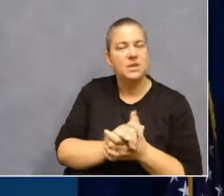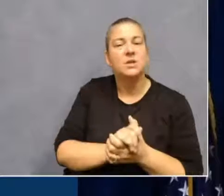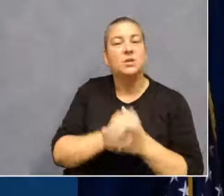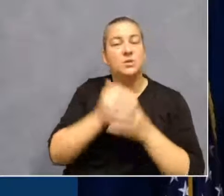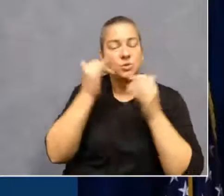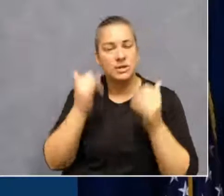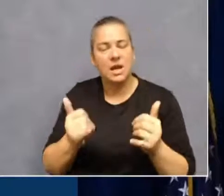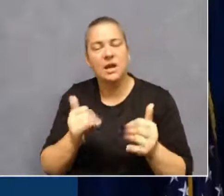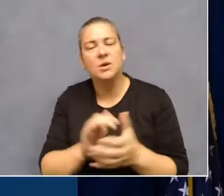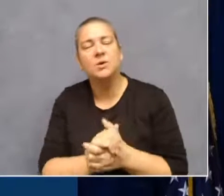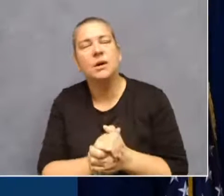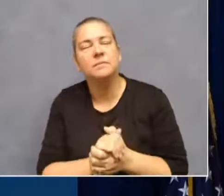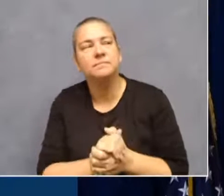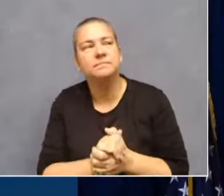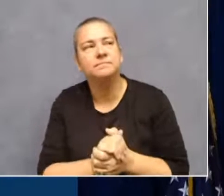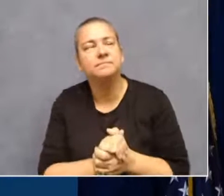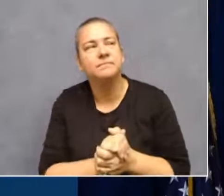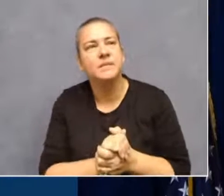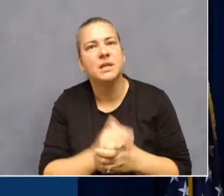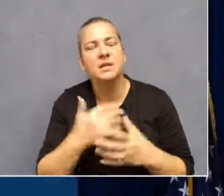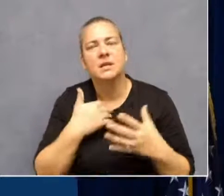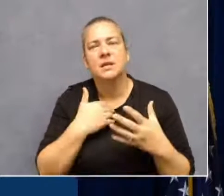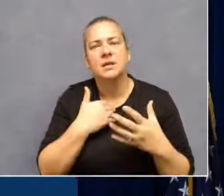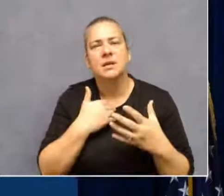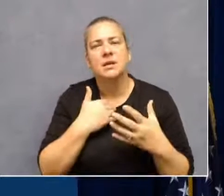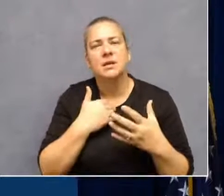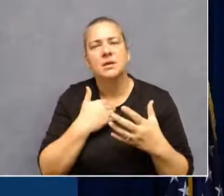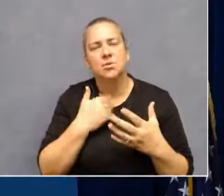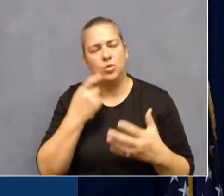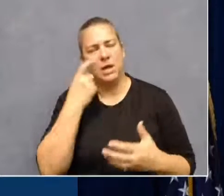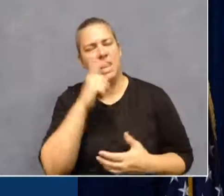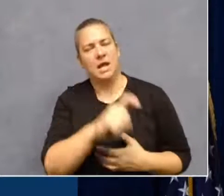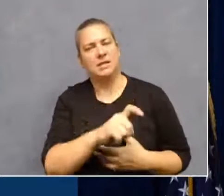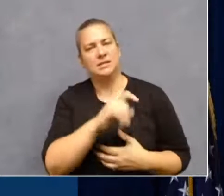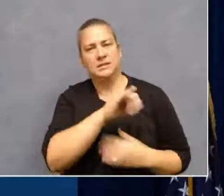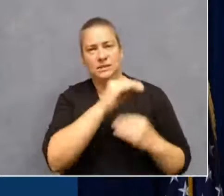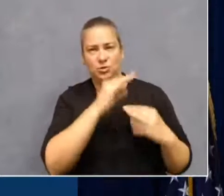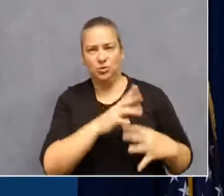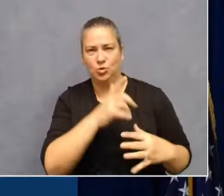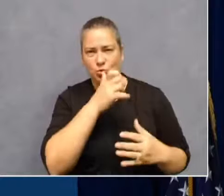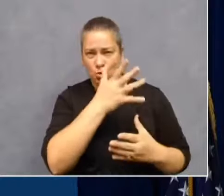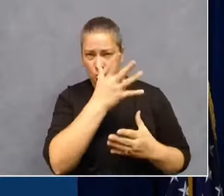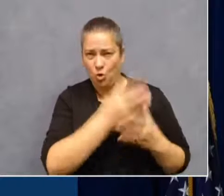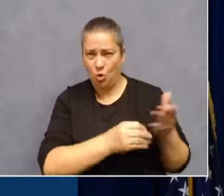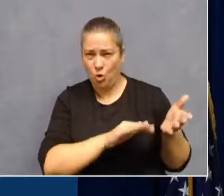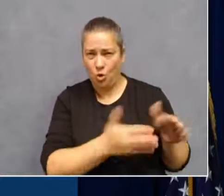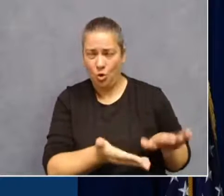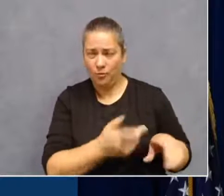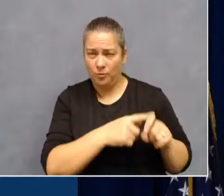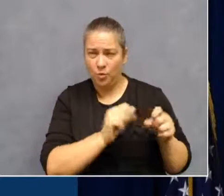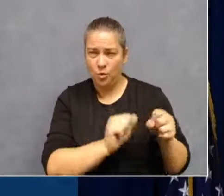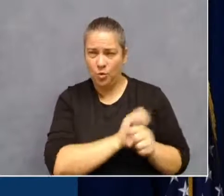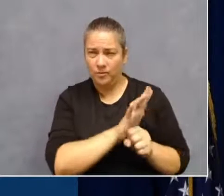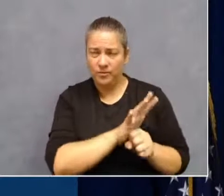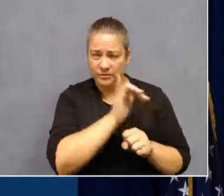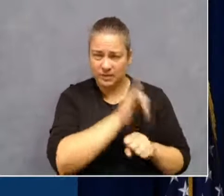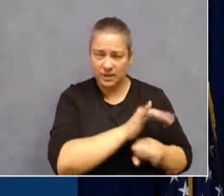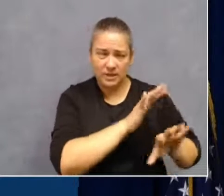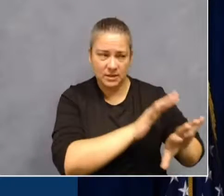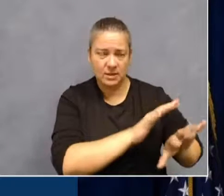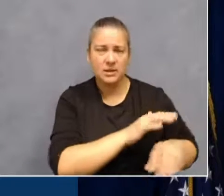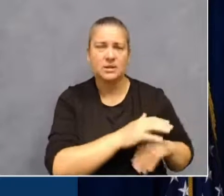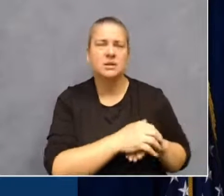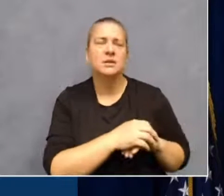recognizing the educator that we lost and that we were able to memorialize